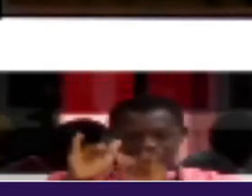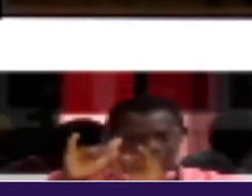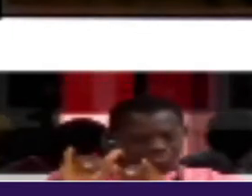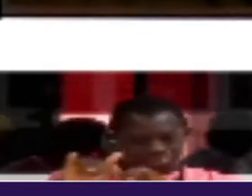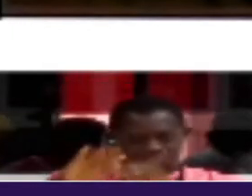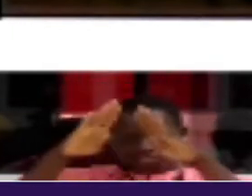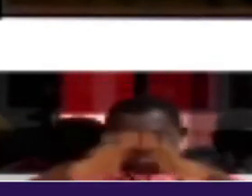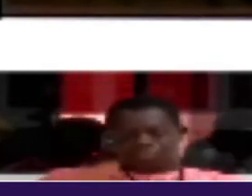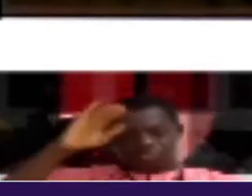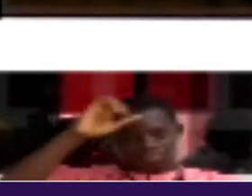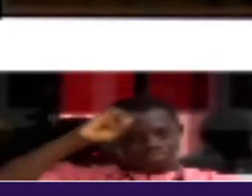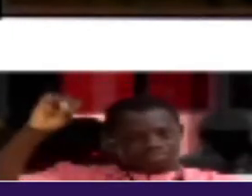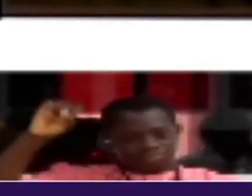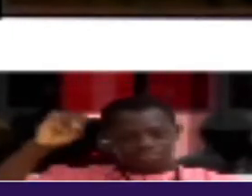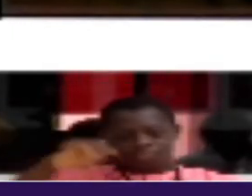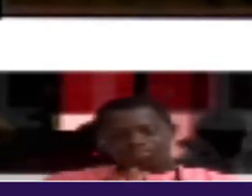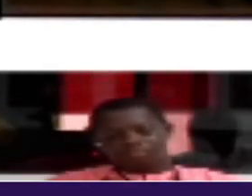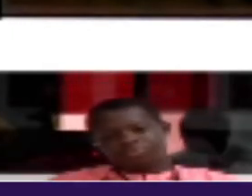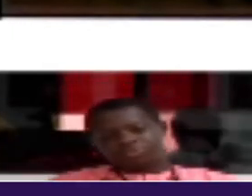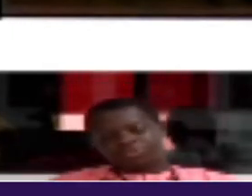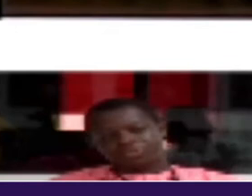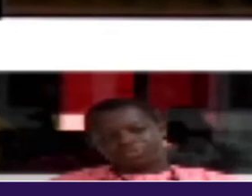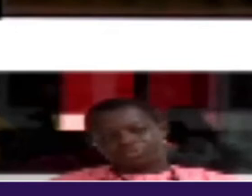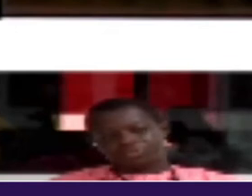state house. The whole